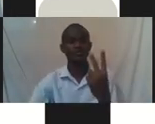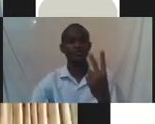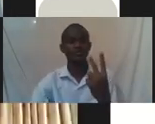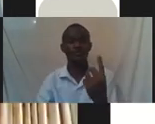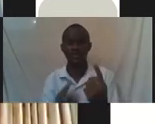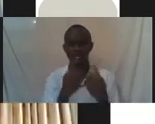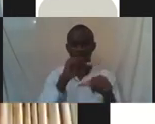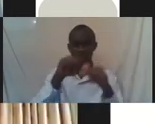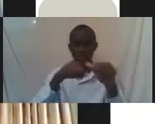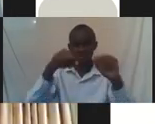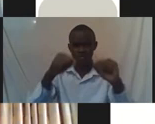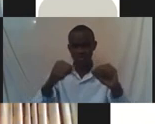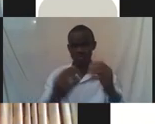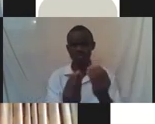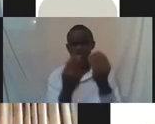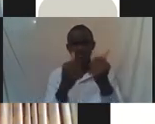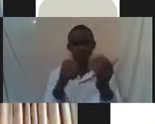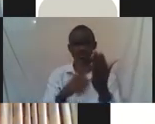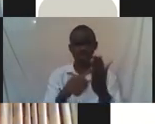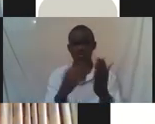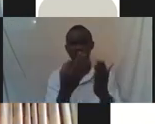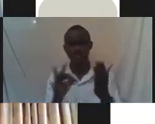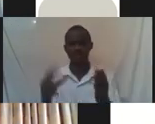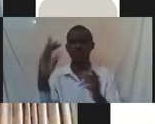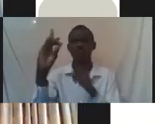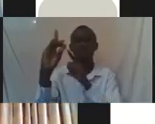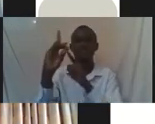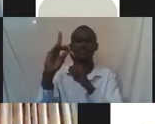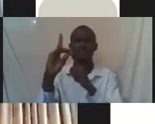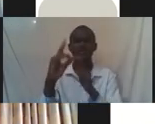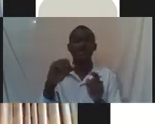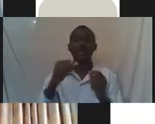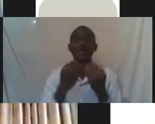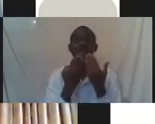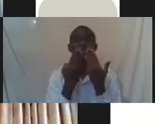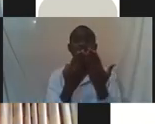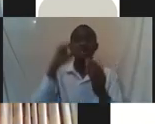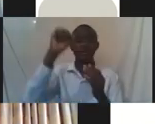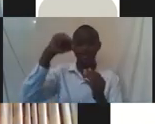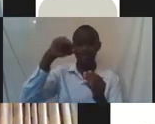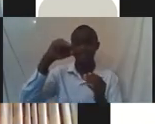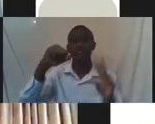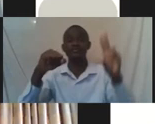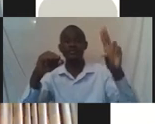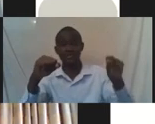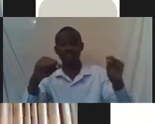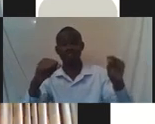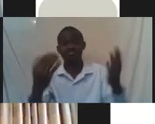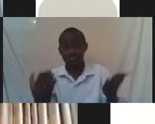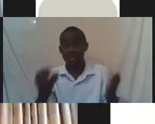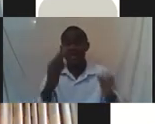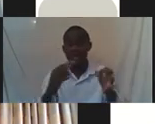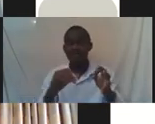can solve the problems of devolution. The answer is yes and no. If we don't push for